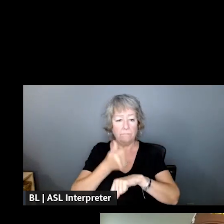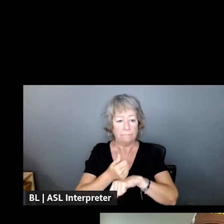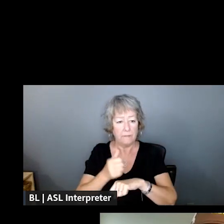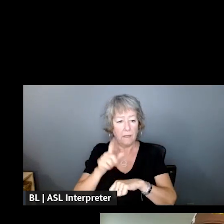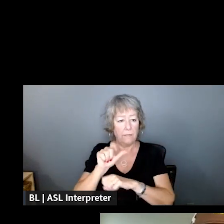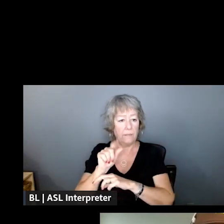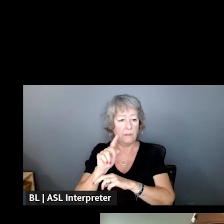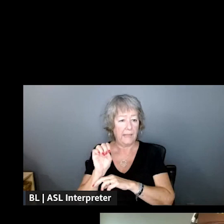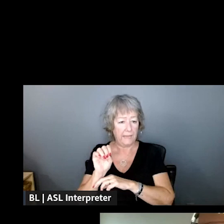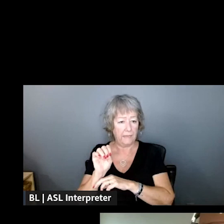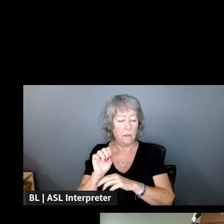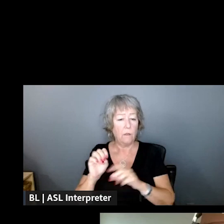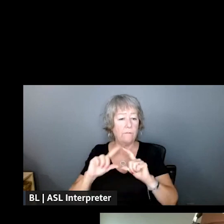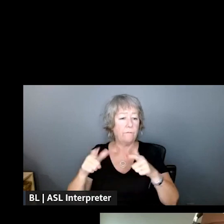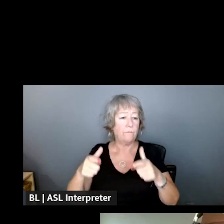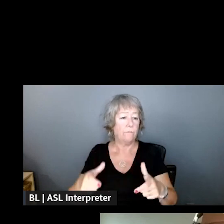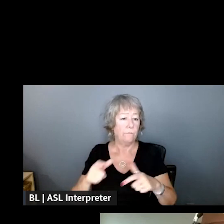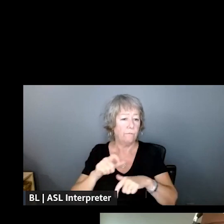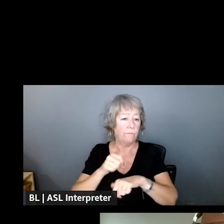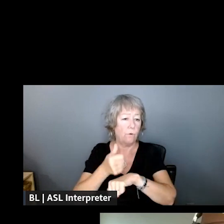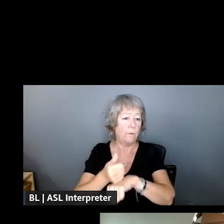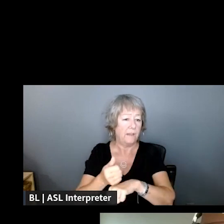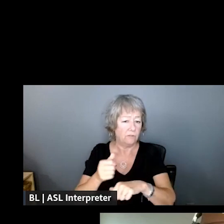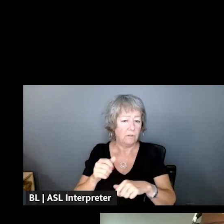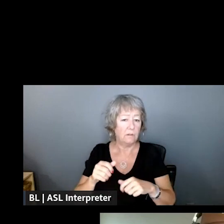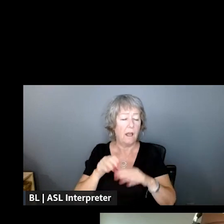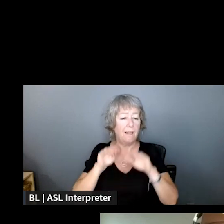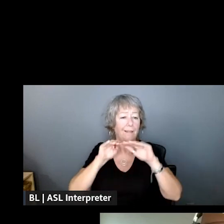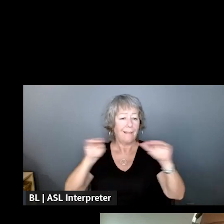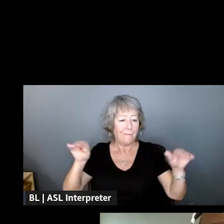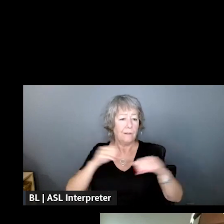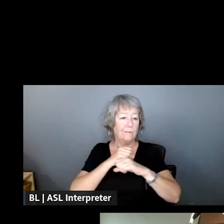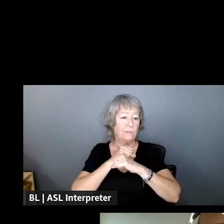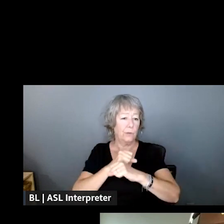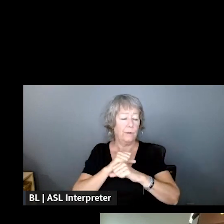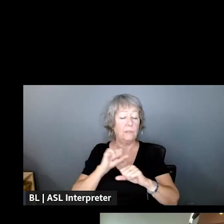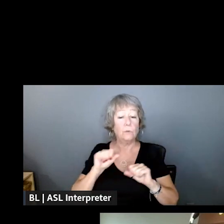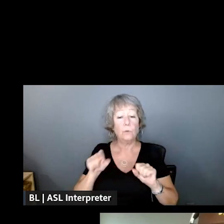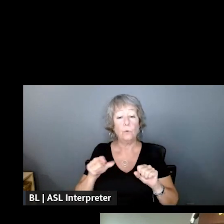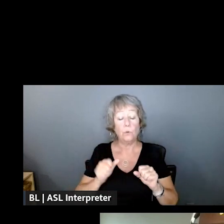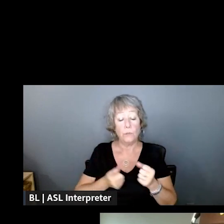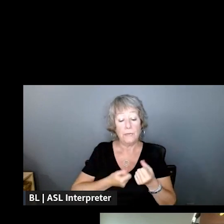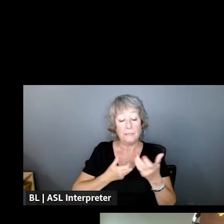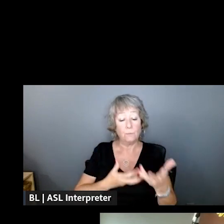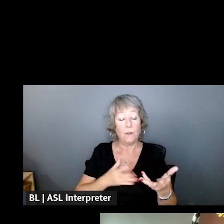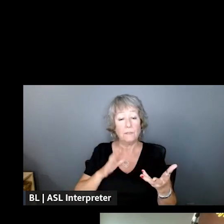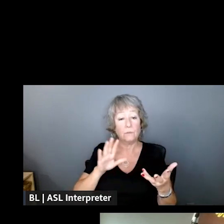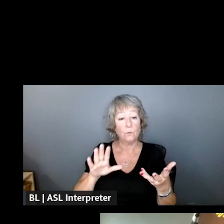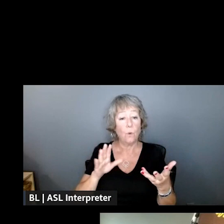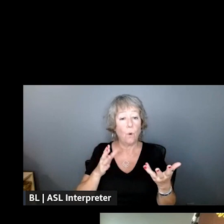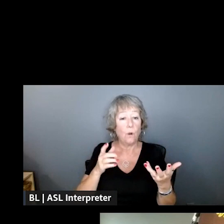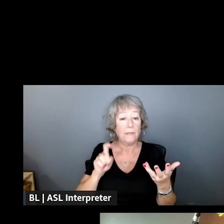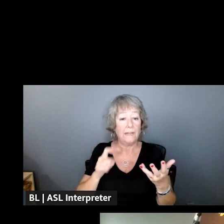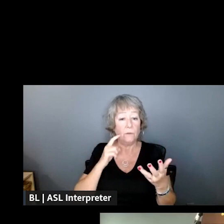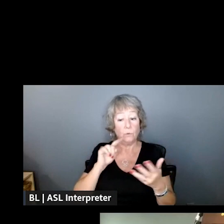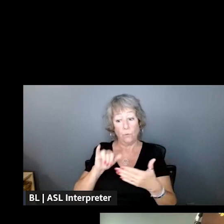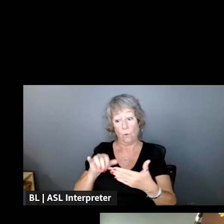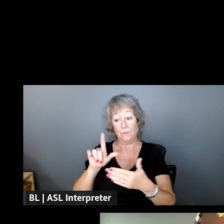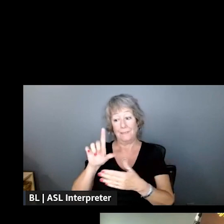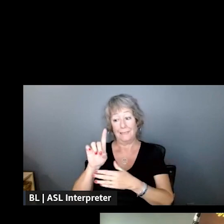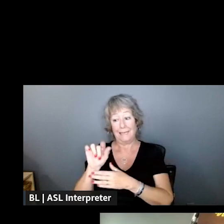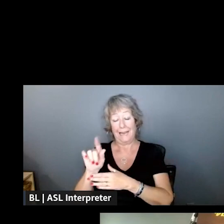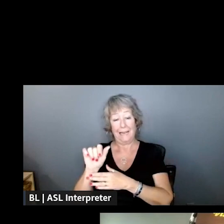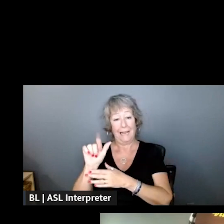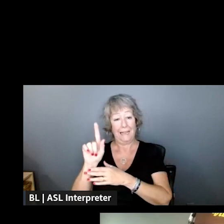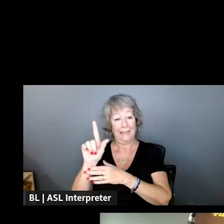level of security so that you could actually express your access to these data lake tables in more of